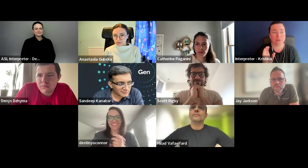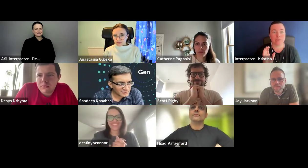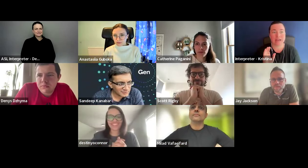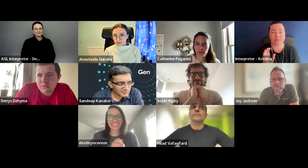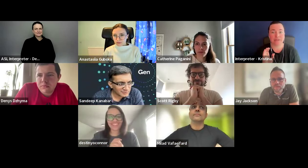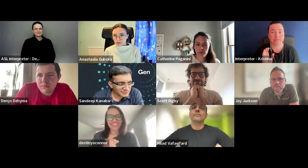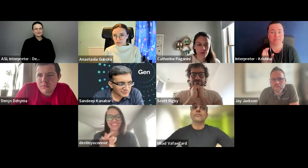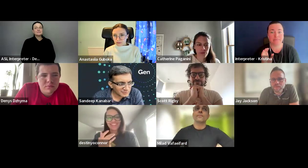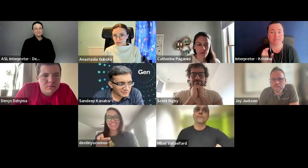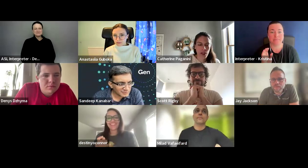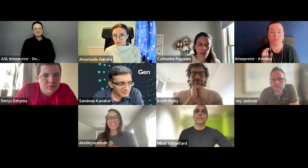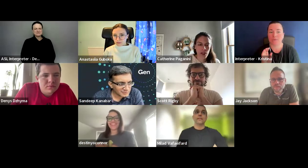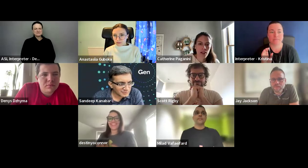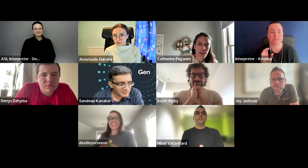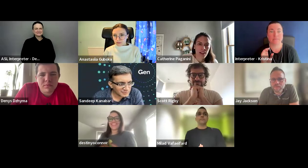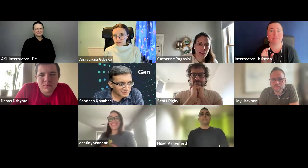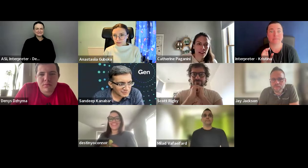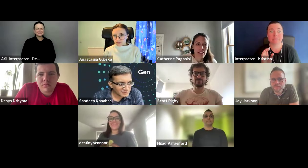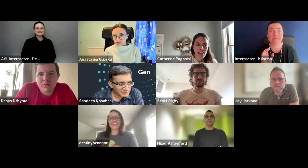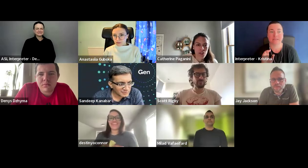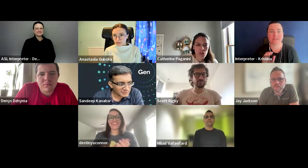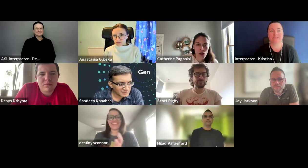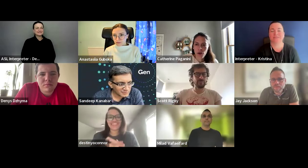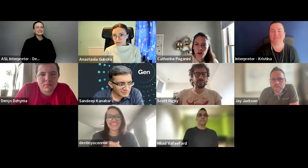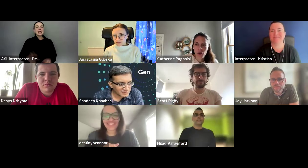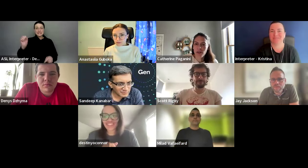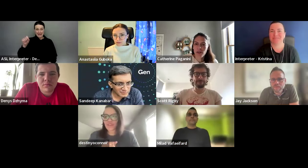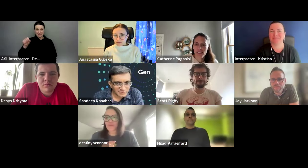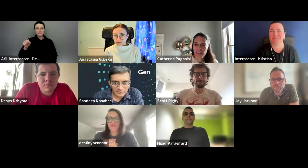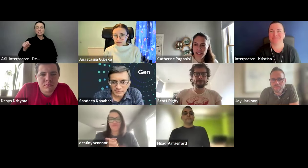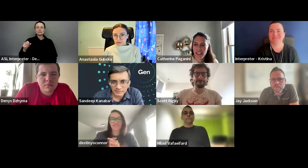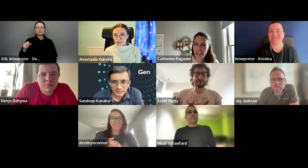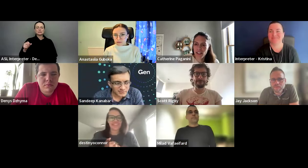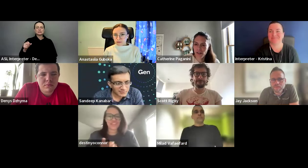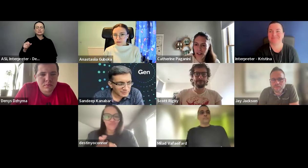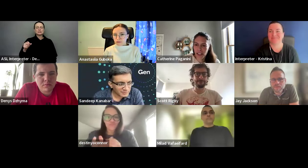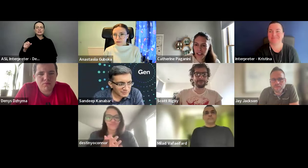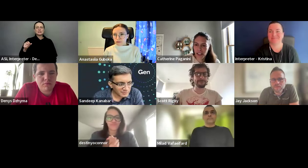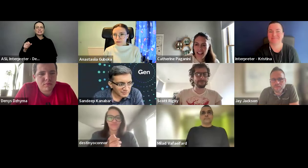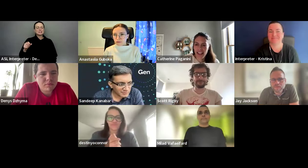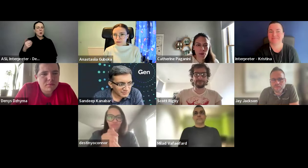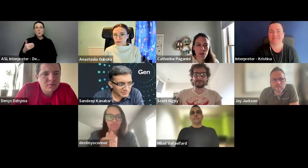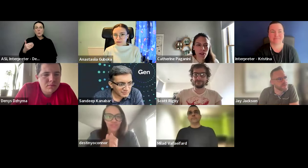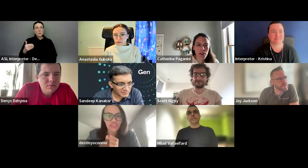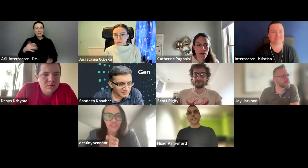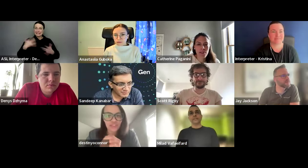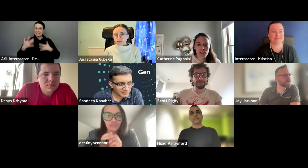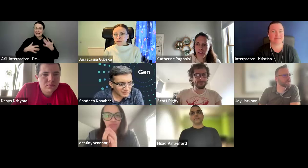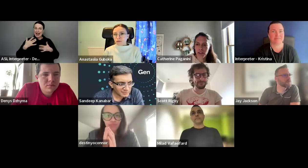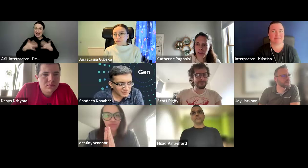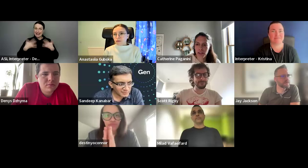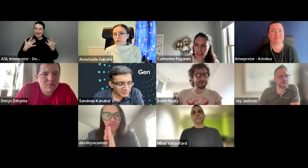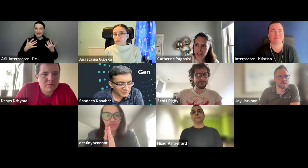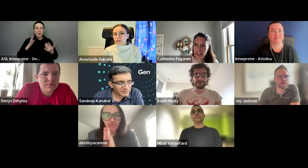So, Catherine? No. Yeah, so it's very exciting. We're going to